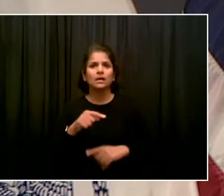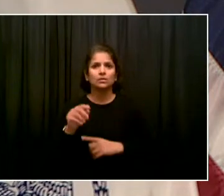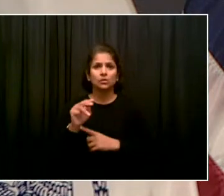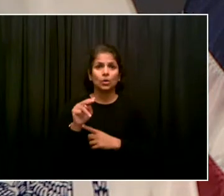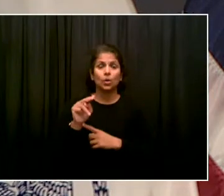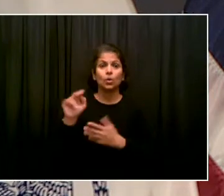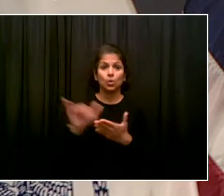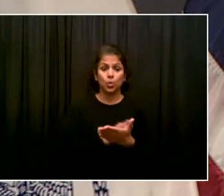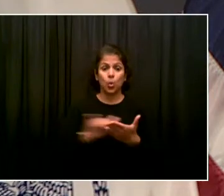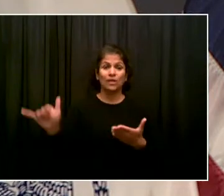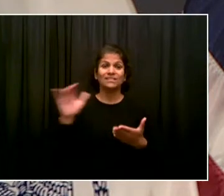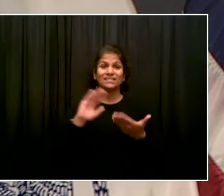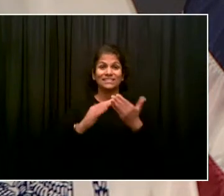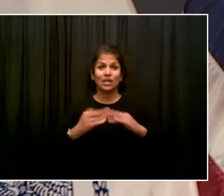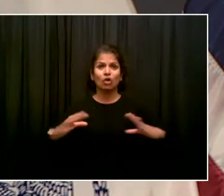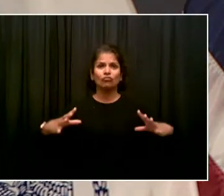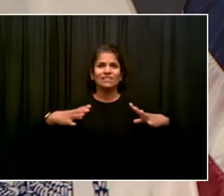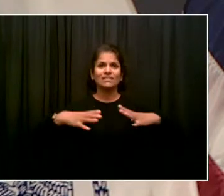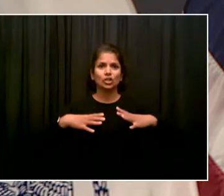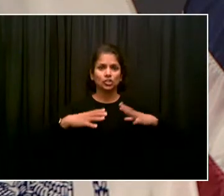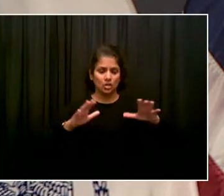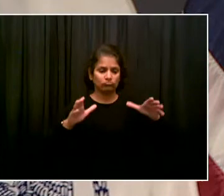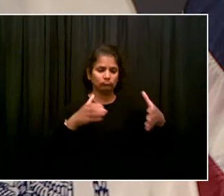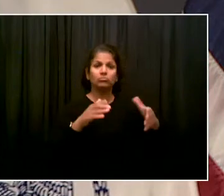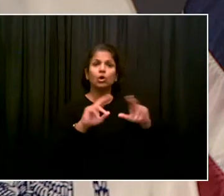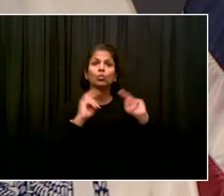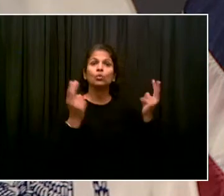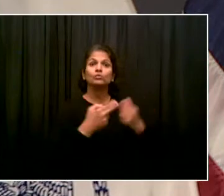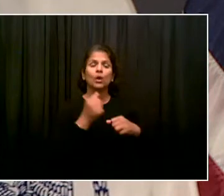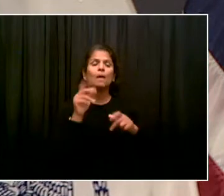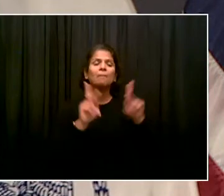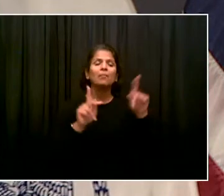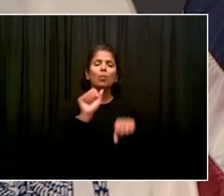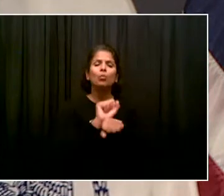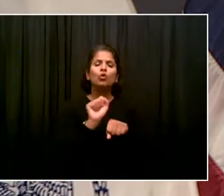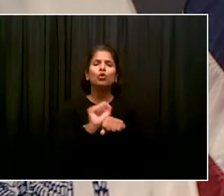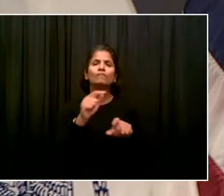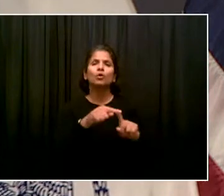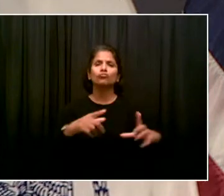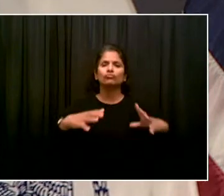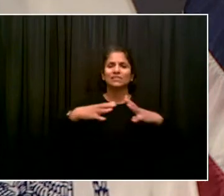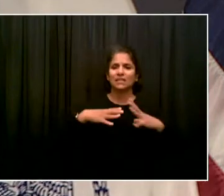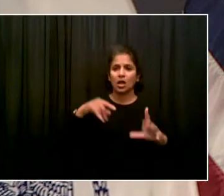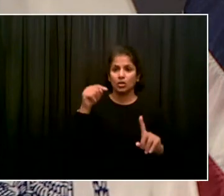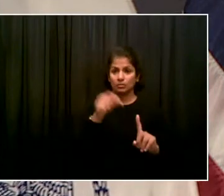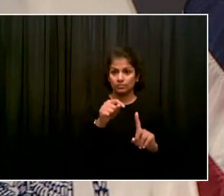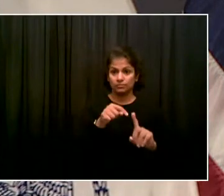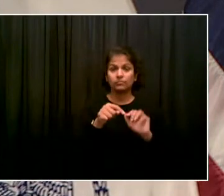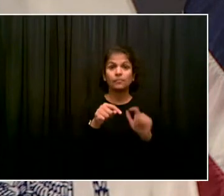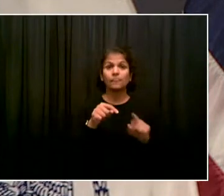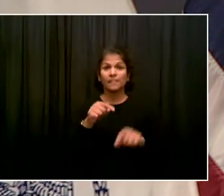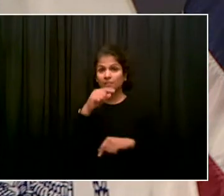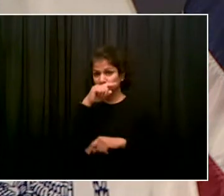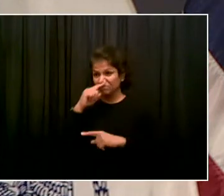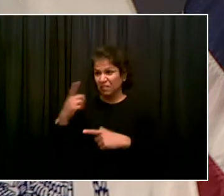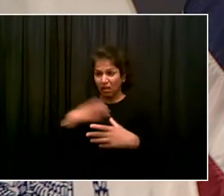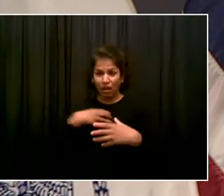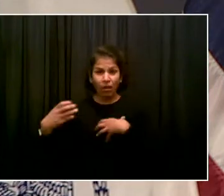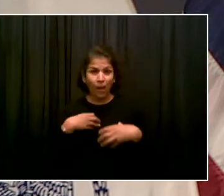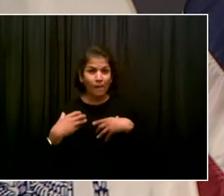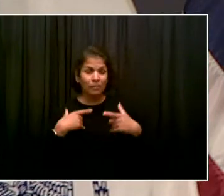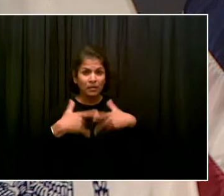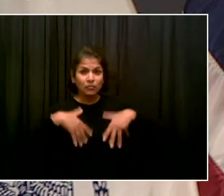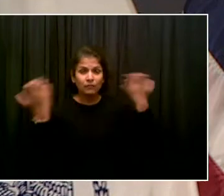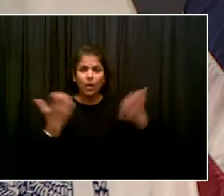benefits are changing, that they're being asked to go into the federal Medicare Advantage plan or pay an extra $200 a